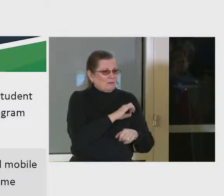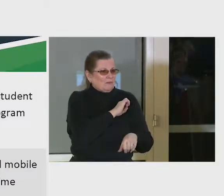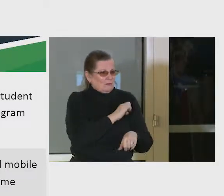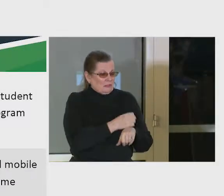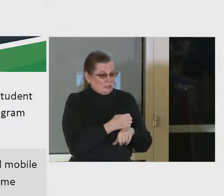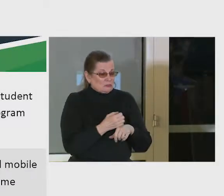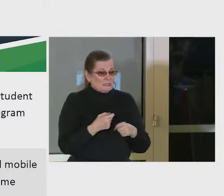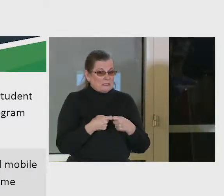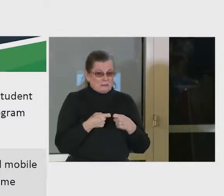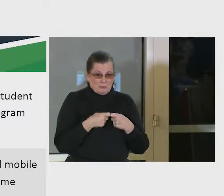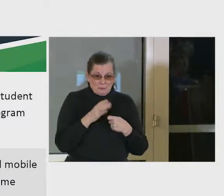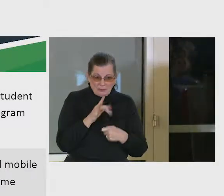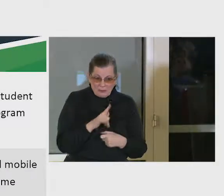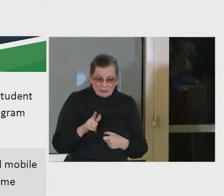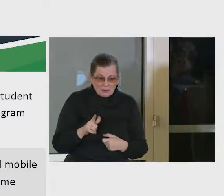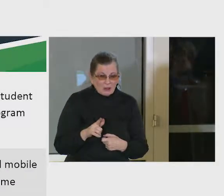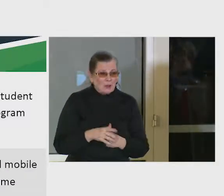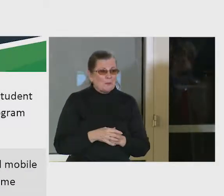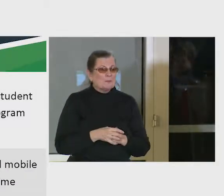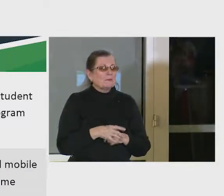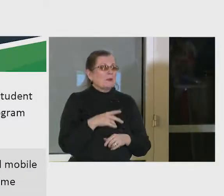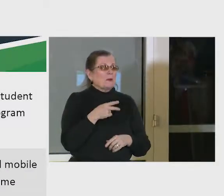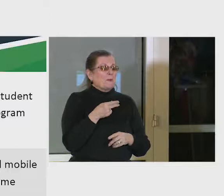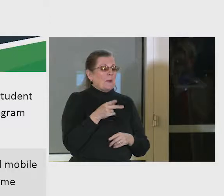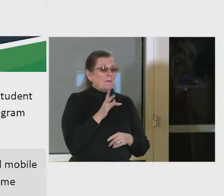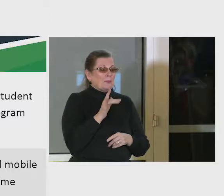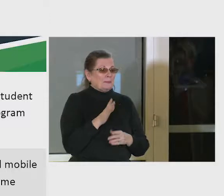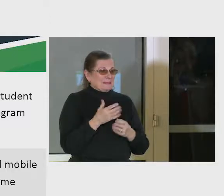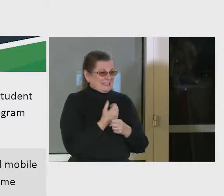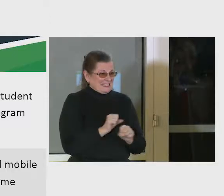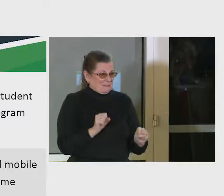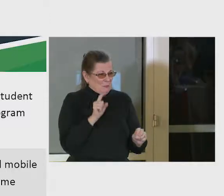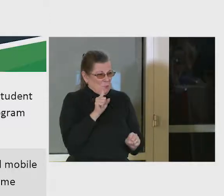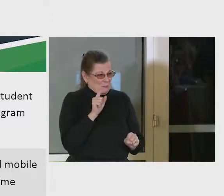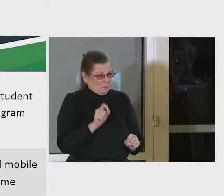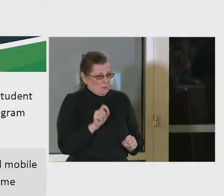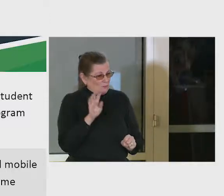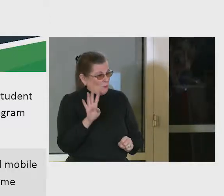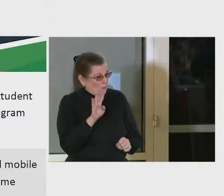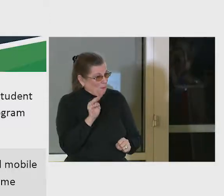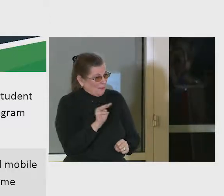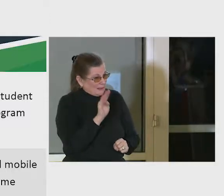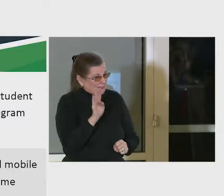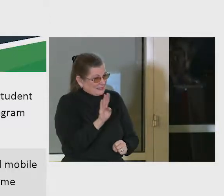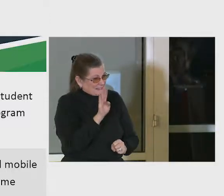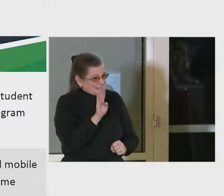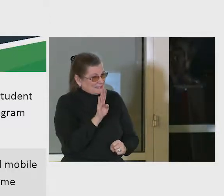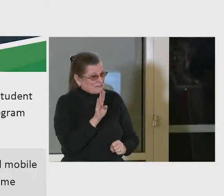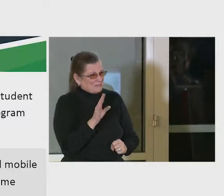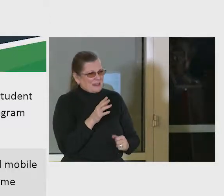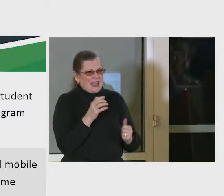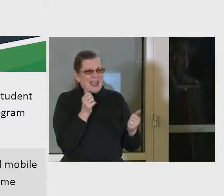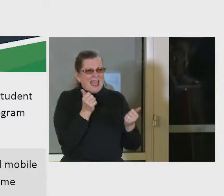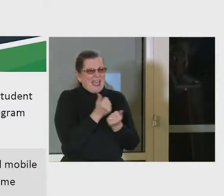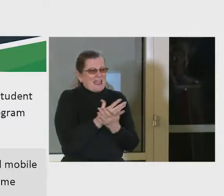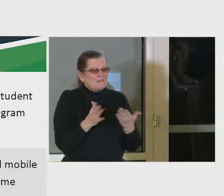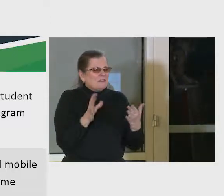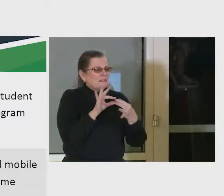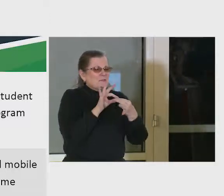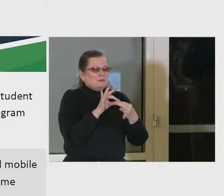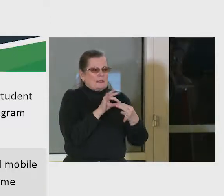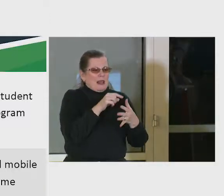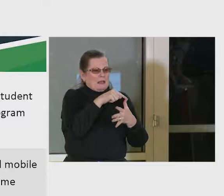$1.4 billion, we've made investments in what I like to call our non-law enforcement strategy. So there's $1.5 million